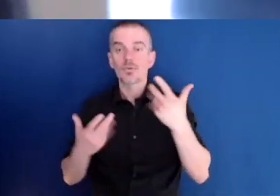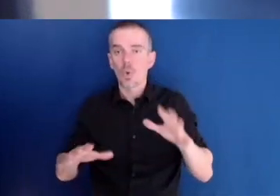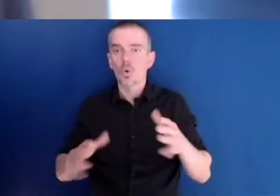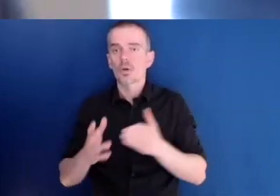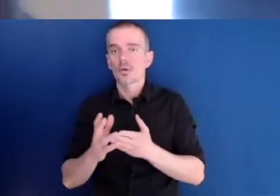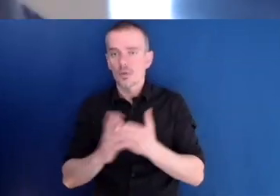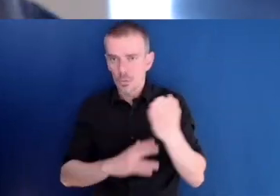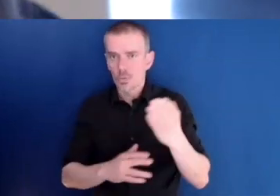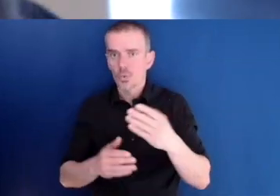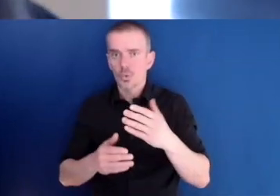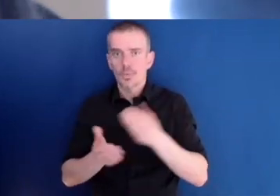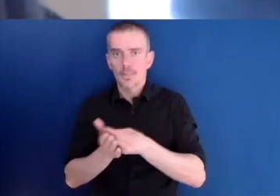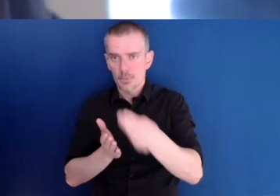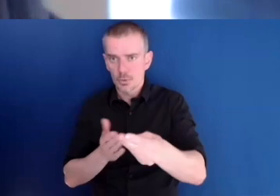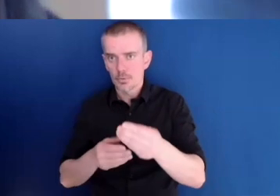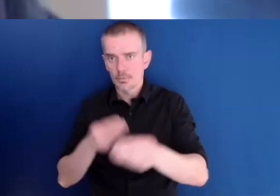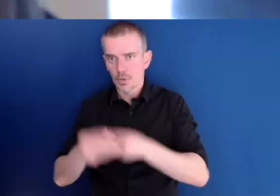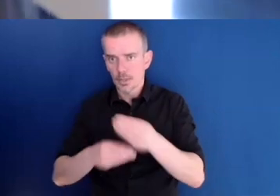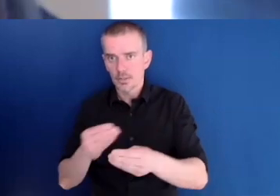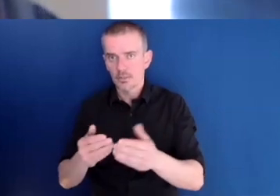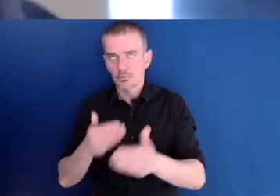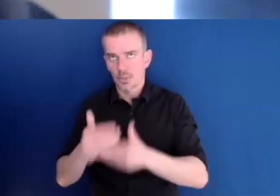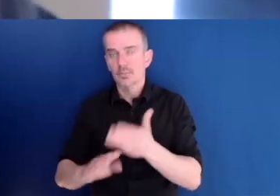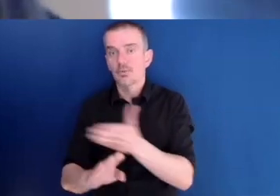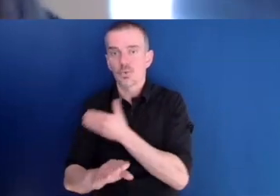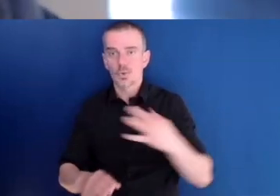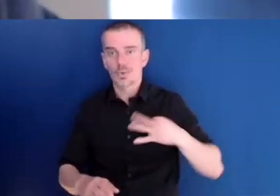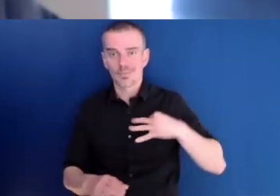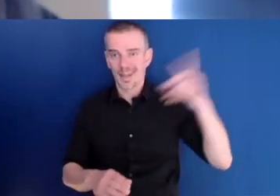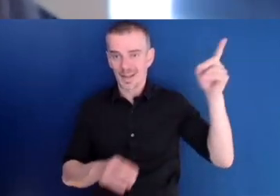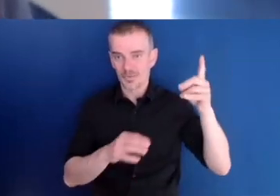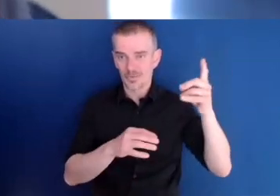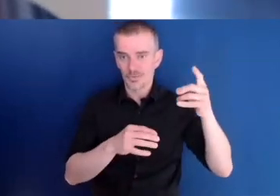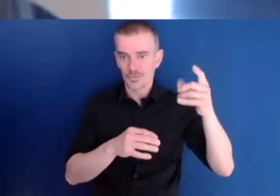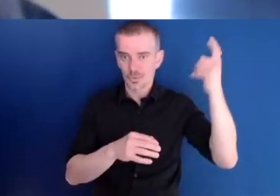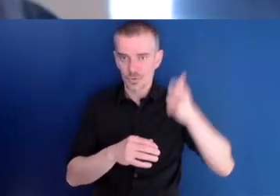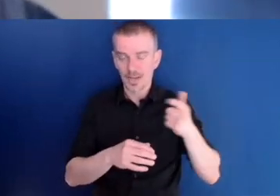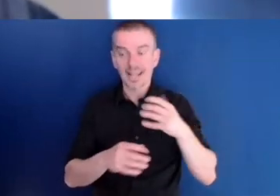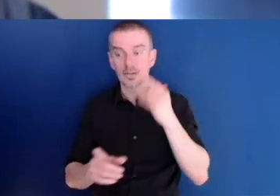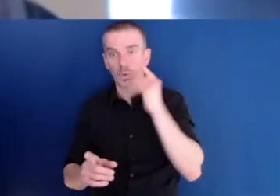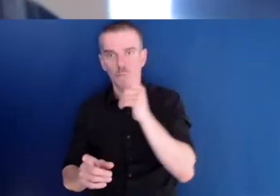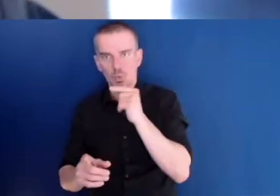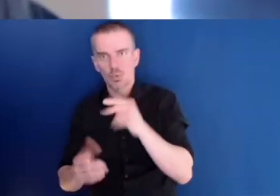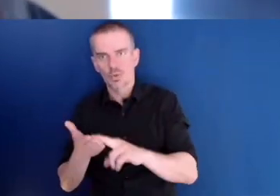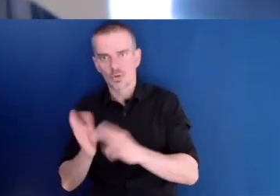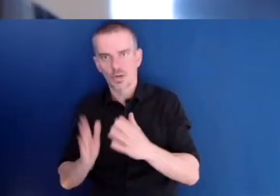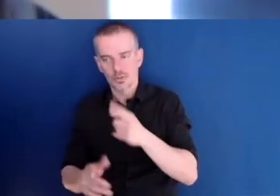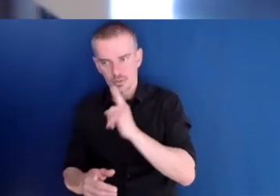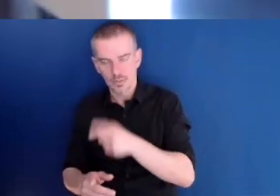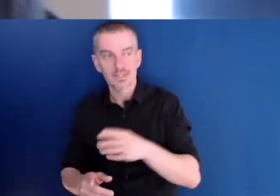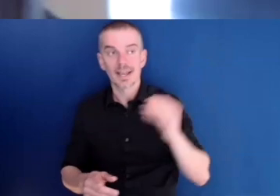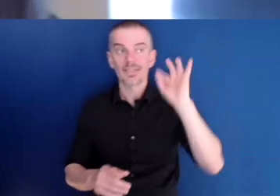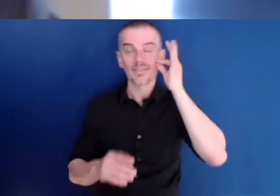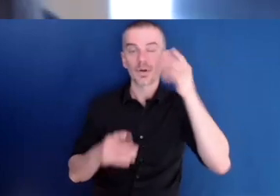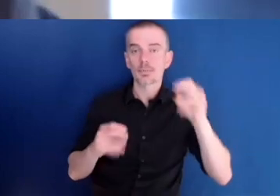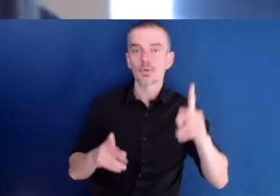process before you apply and you know who your contract is, and the federal opportunity allows in